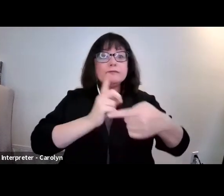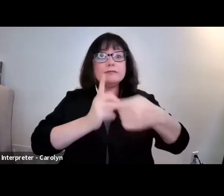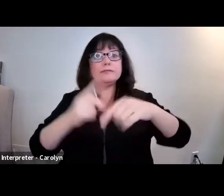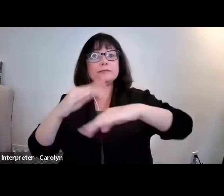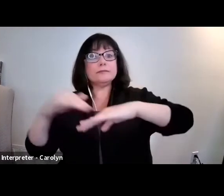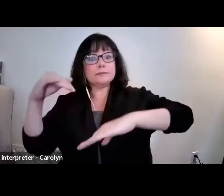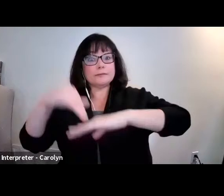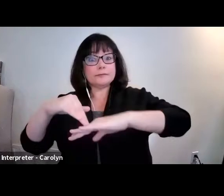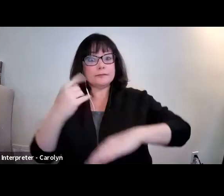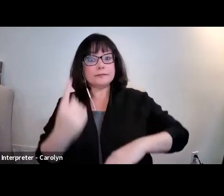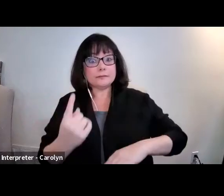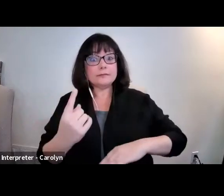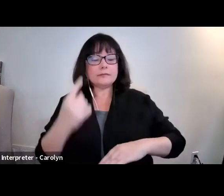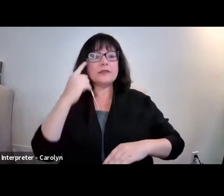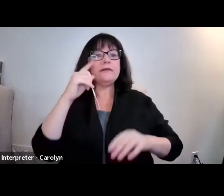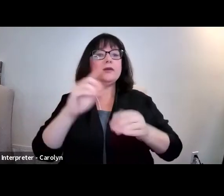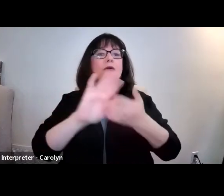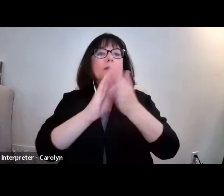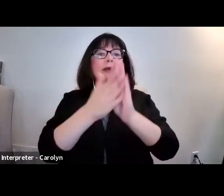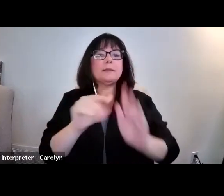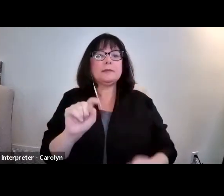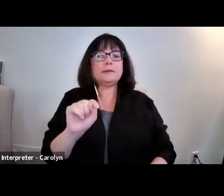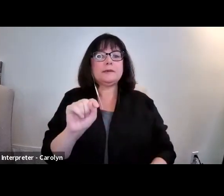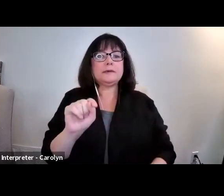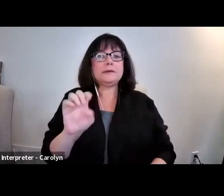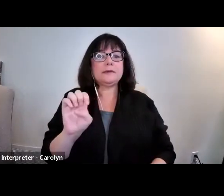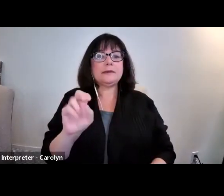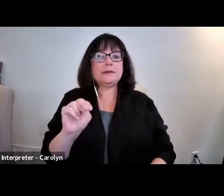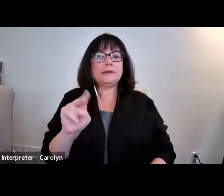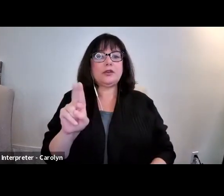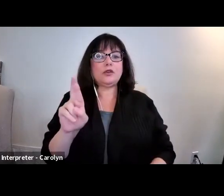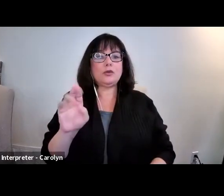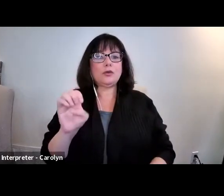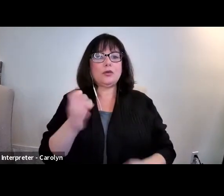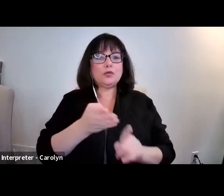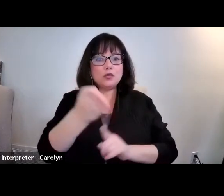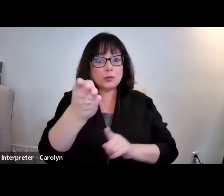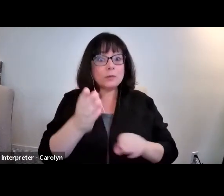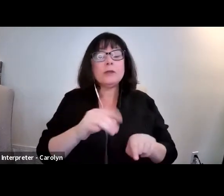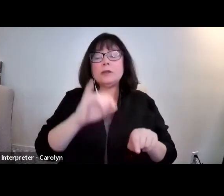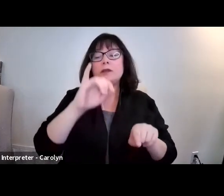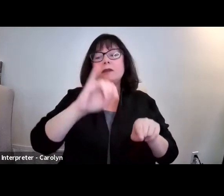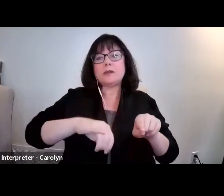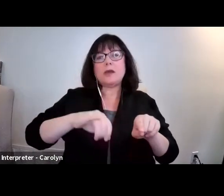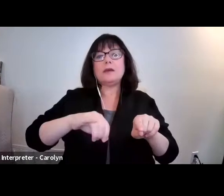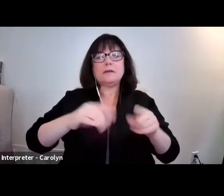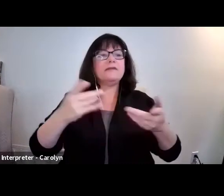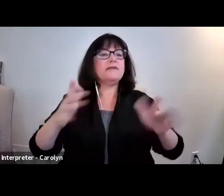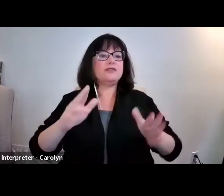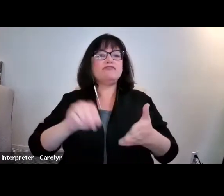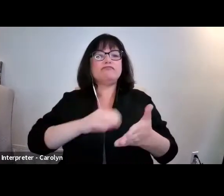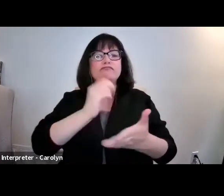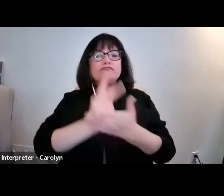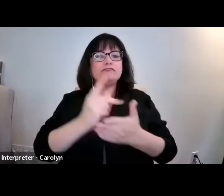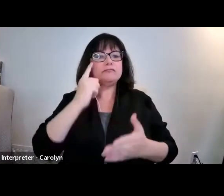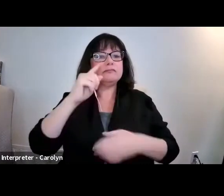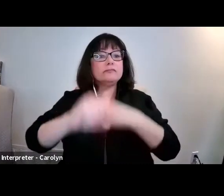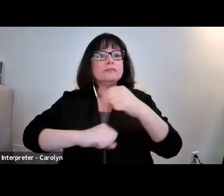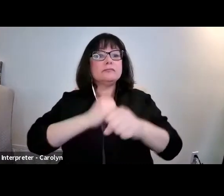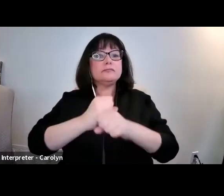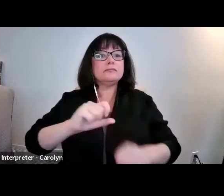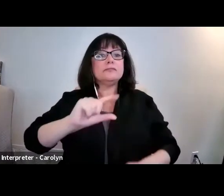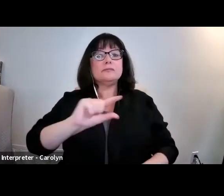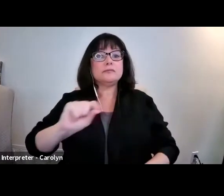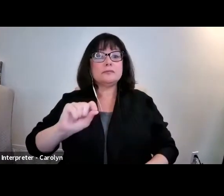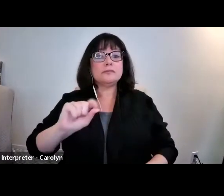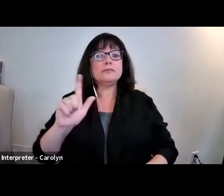candidates, have been authorized for 2021. These new hires will add to not only specific program strengths